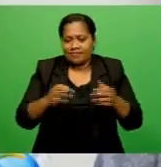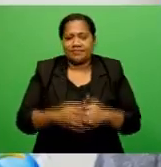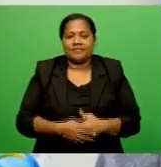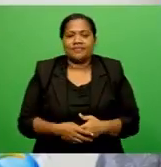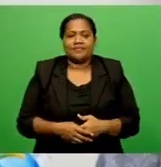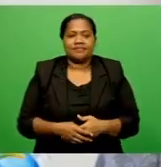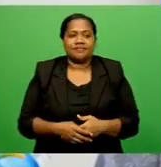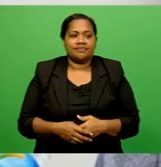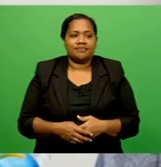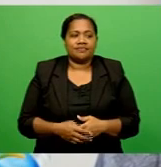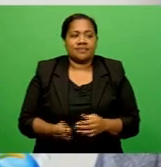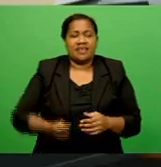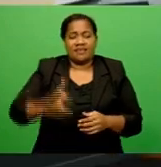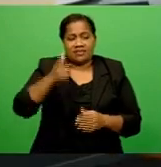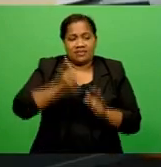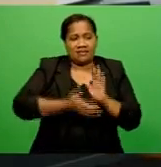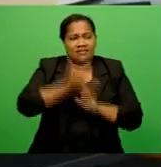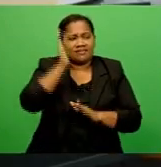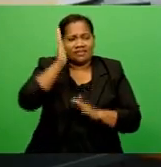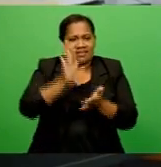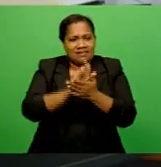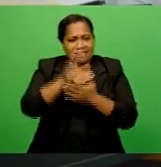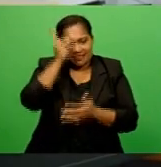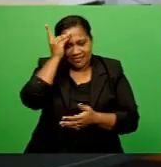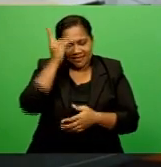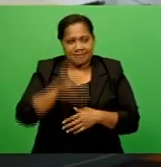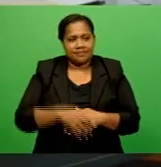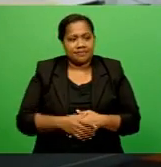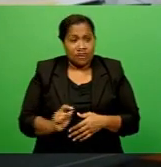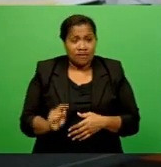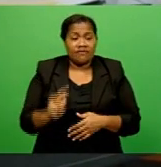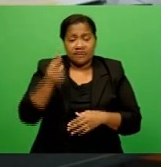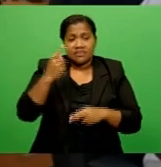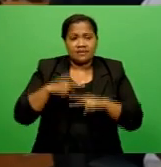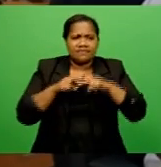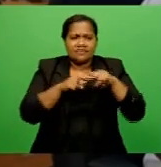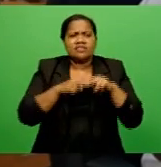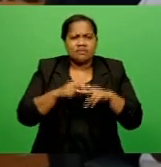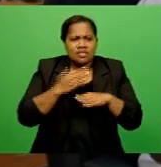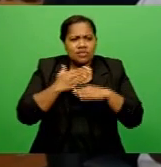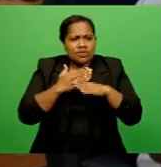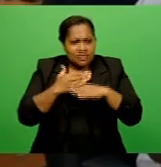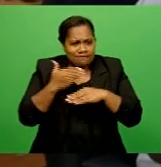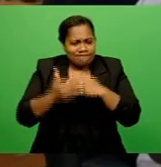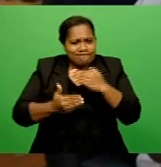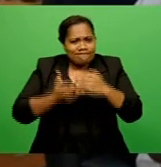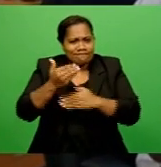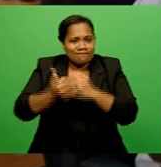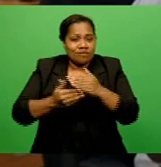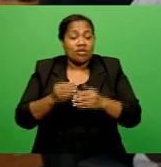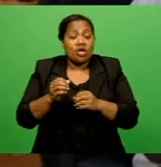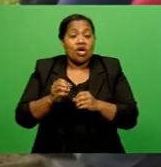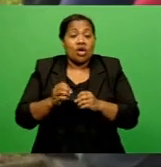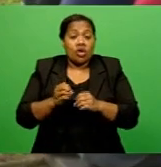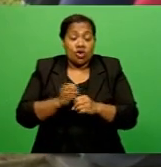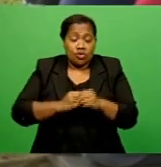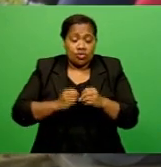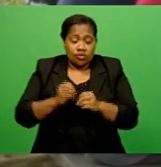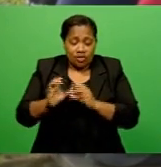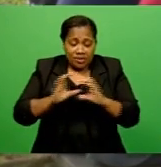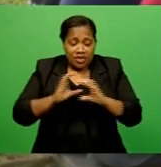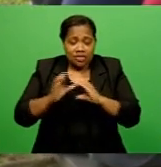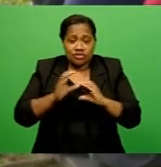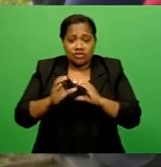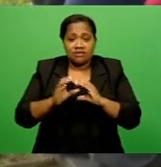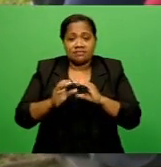education. It's the first for Fiji and it's still a work in progress. Communications Officer Epi Rawala is requesting